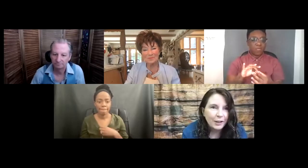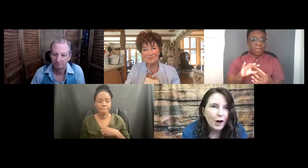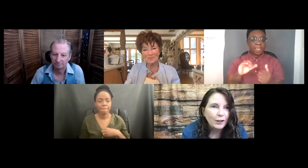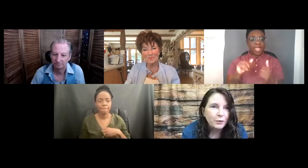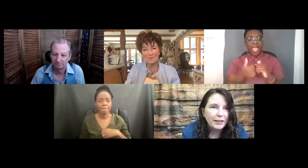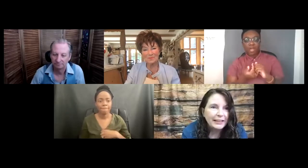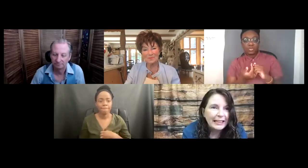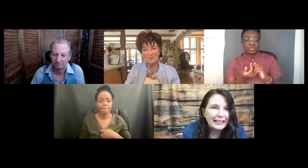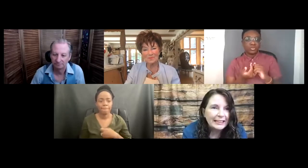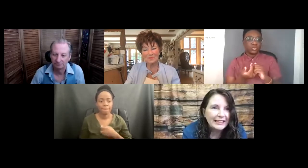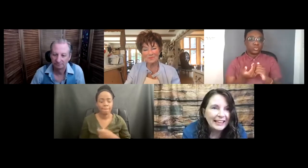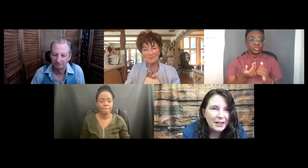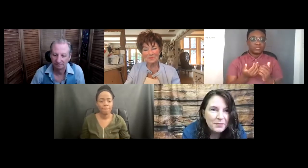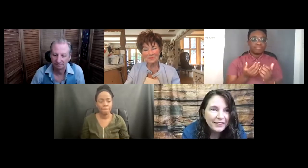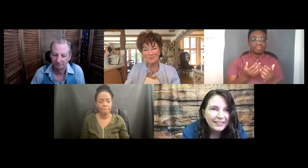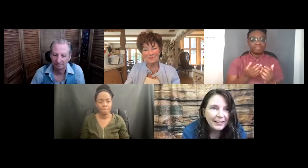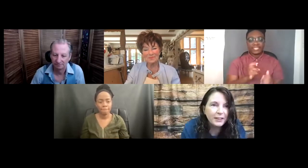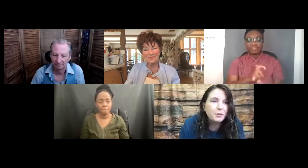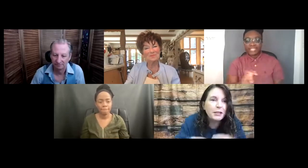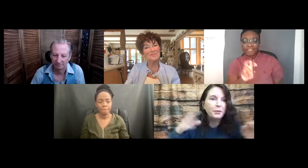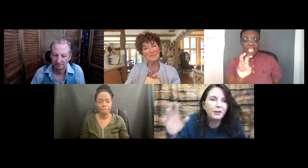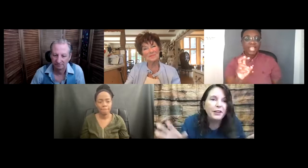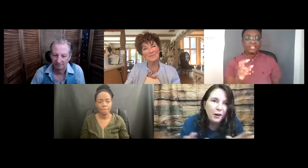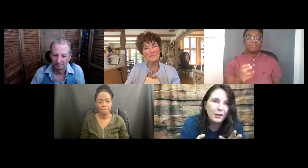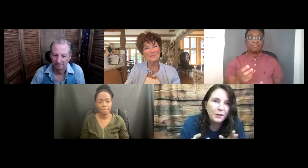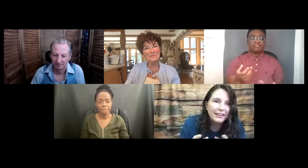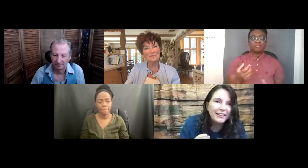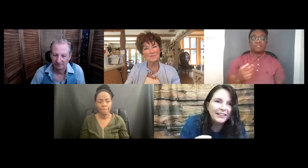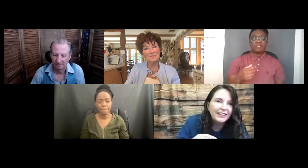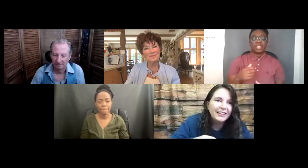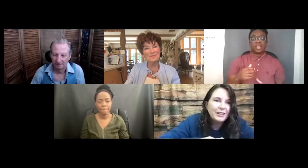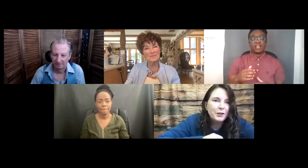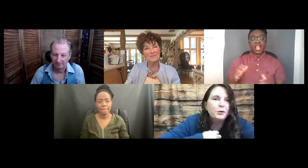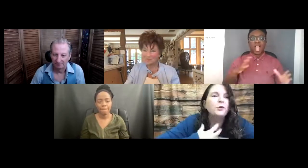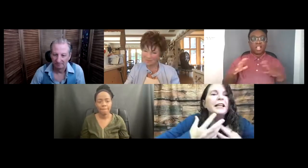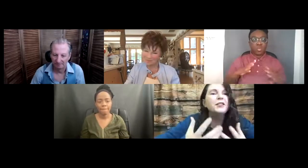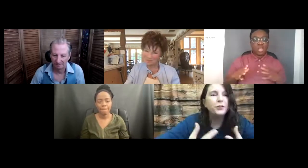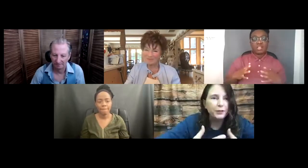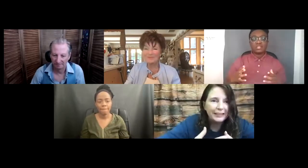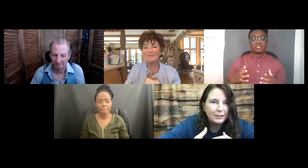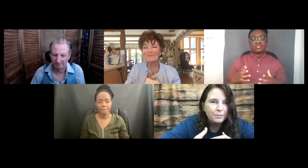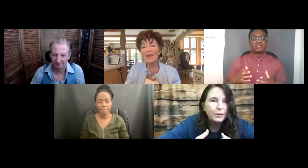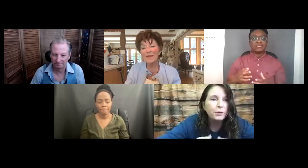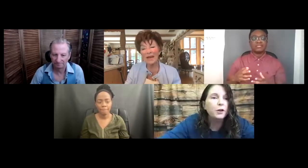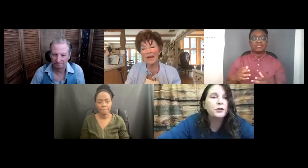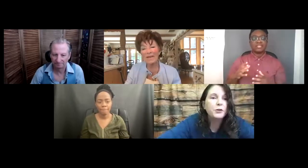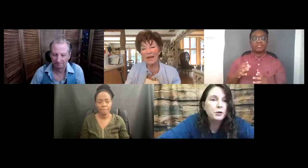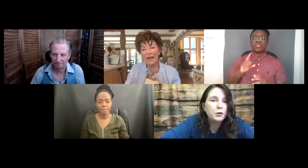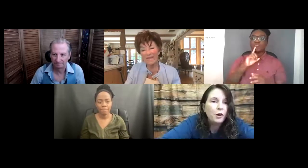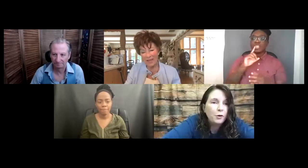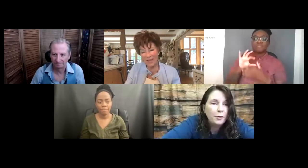navigate the Hollywood landscape and the people in Hollywood, you know, gracefully,